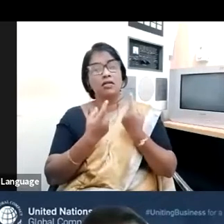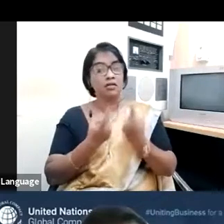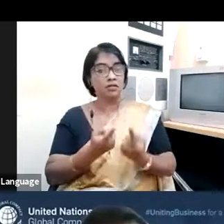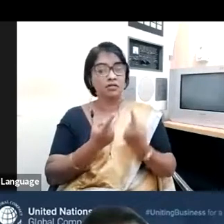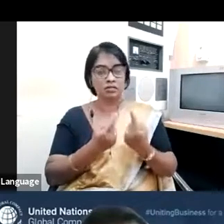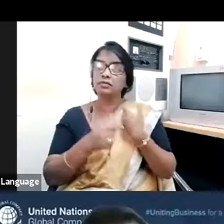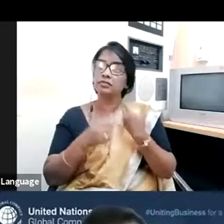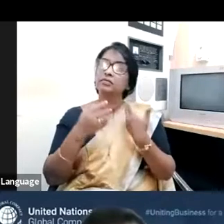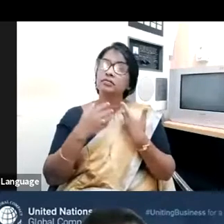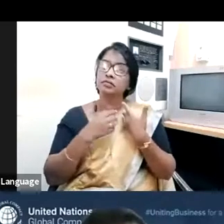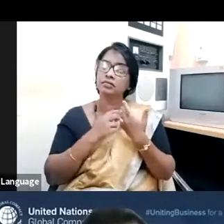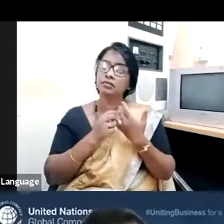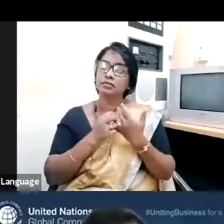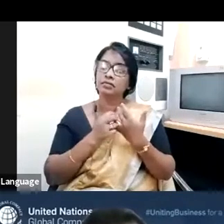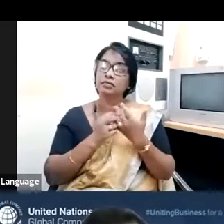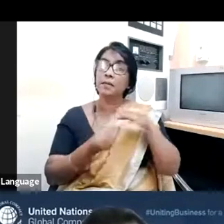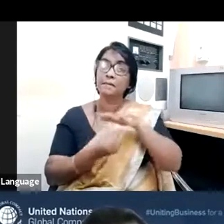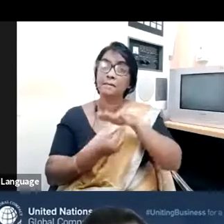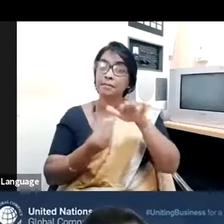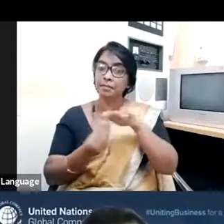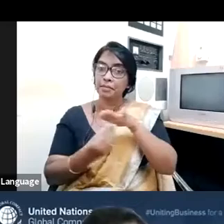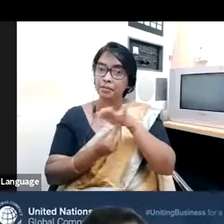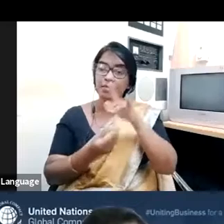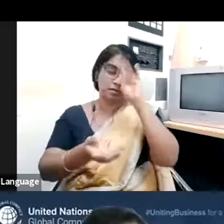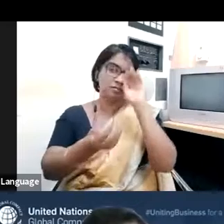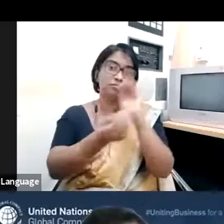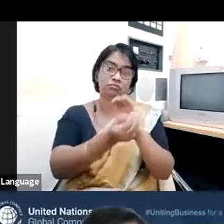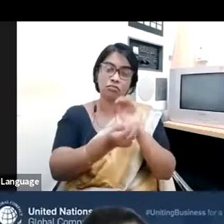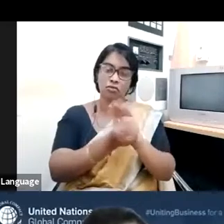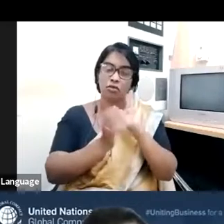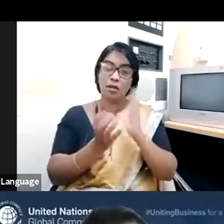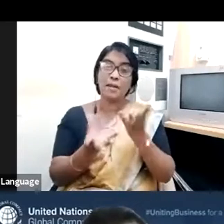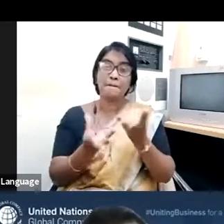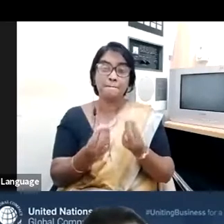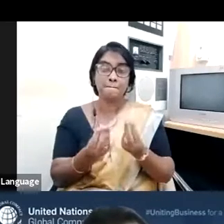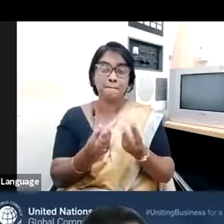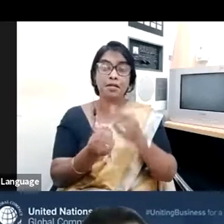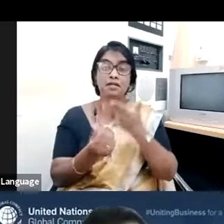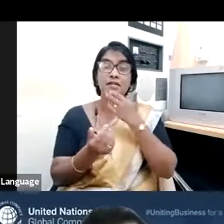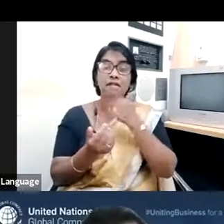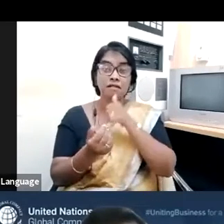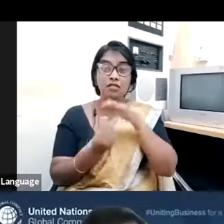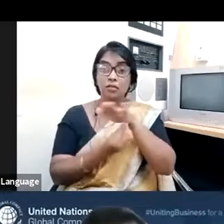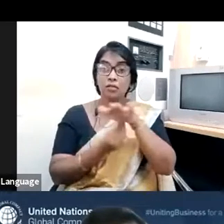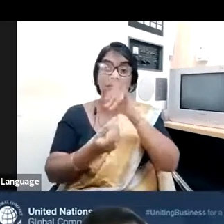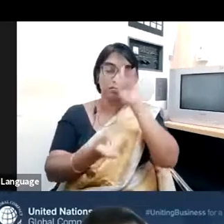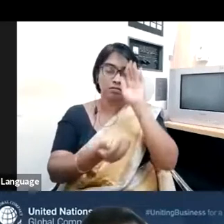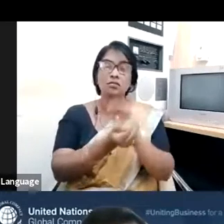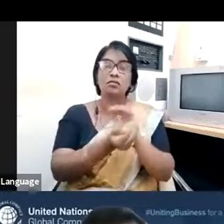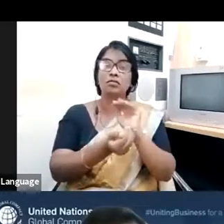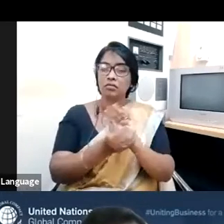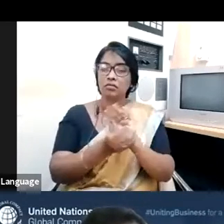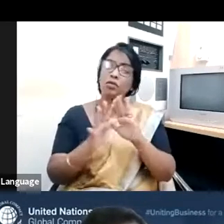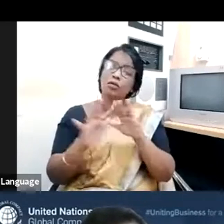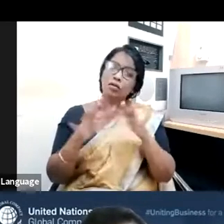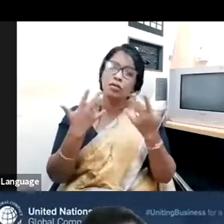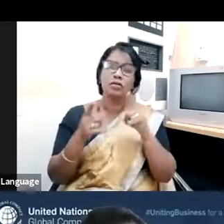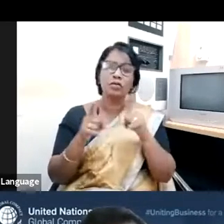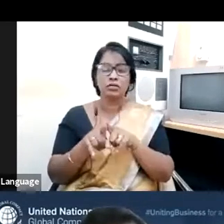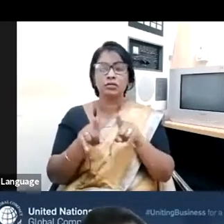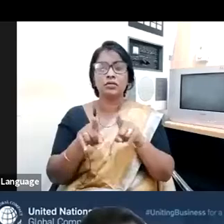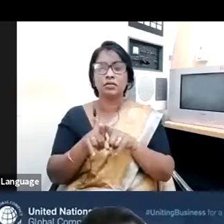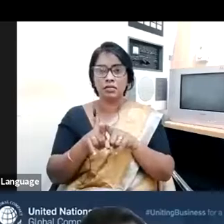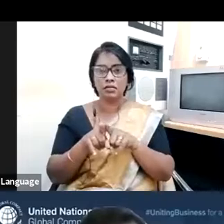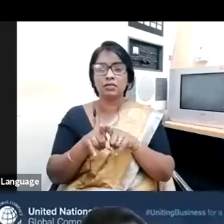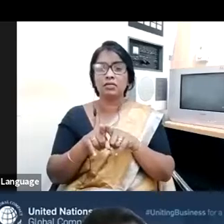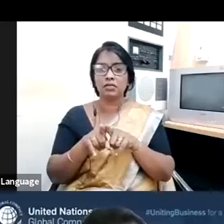soil, water, the environment. So more than any tax concession, we as agriculturists, we need to keep our